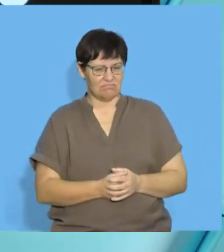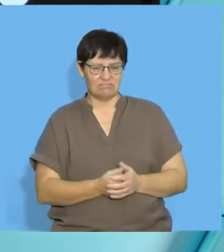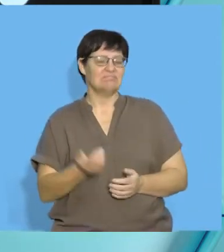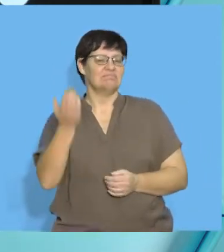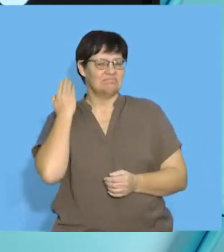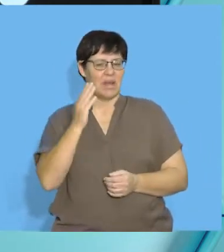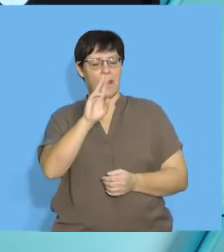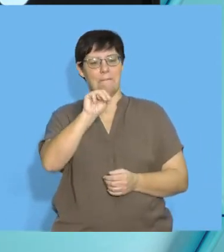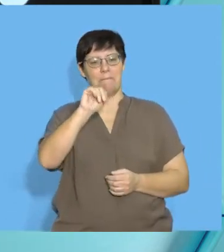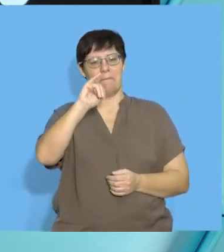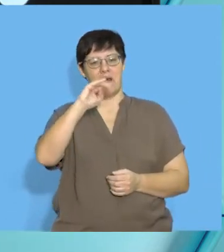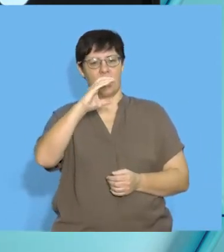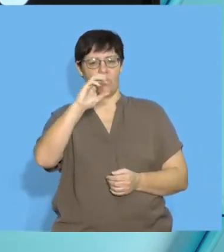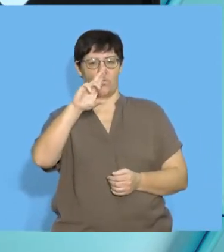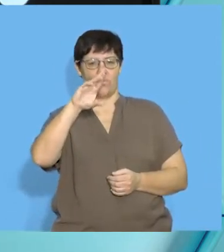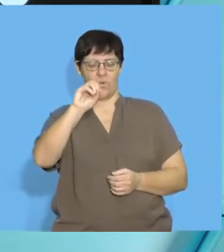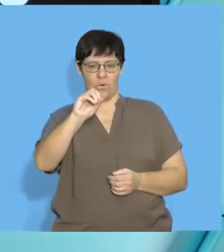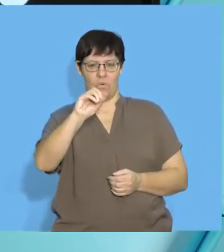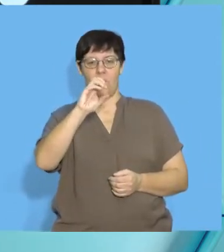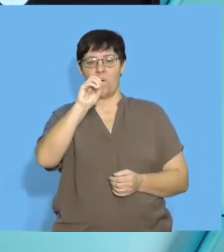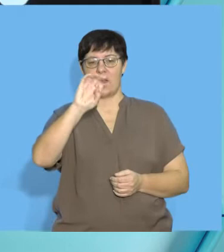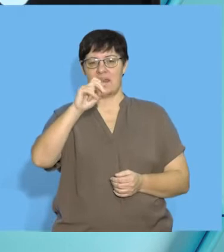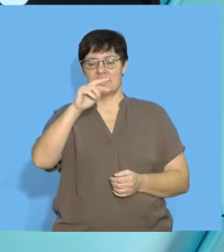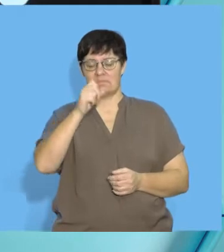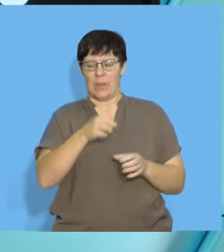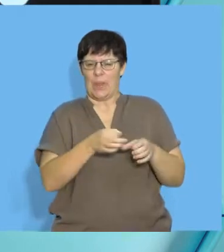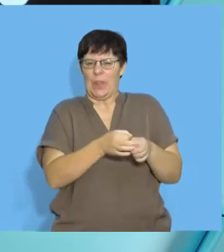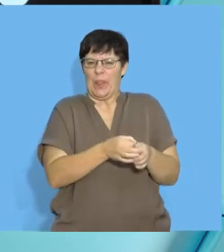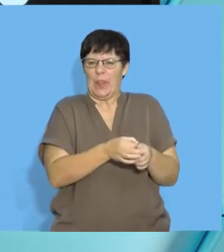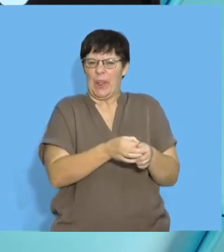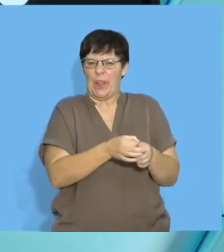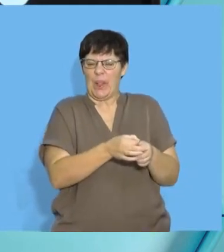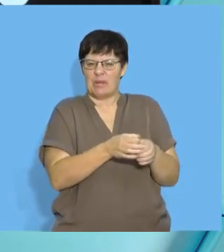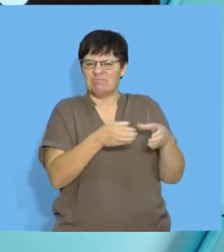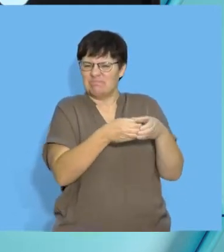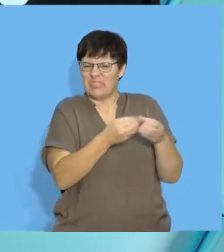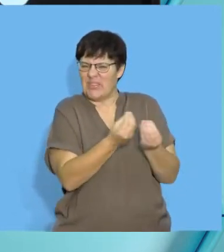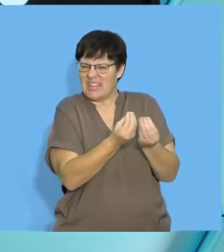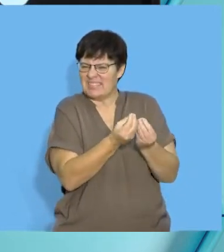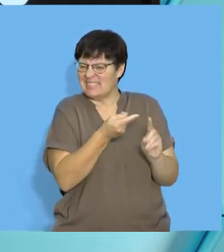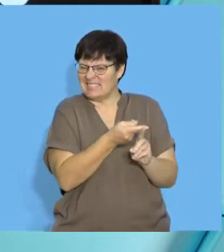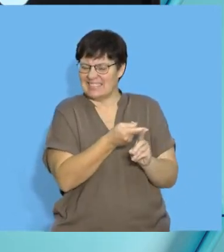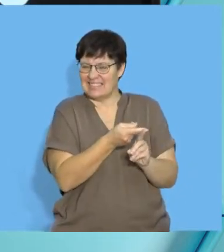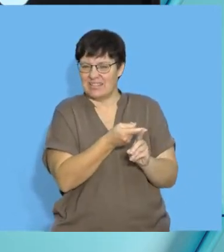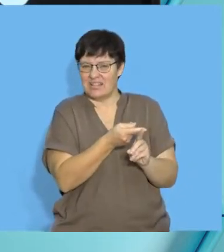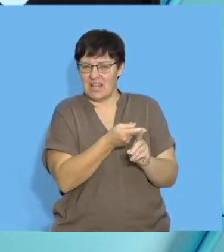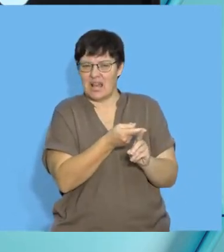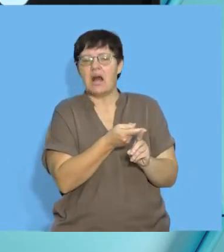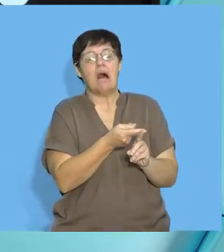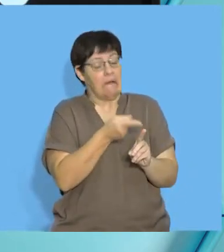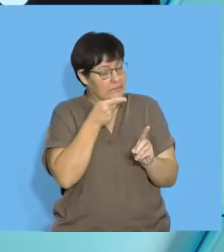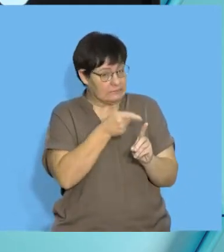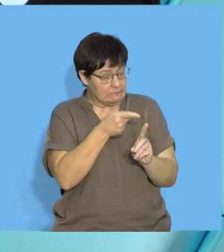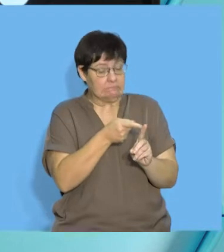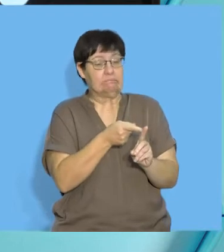of microorganisms, really small little things that unfortunately cause a lot